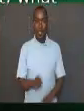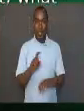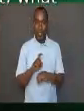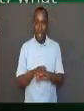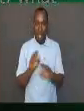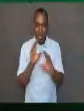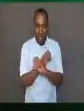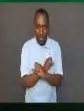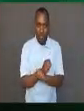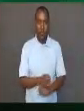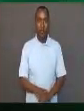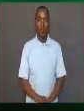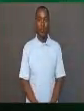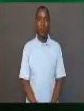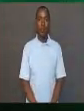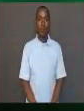Time's up.